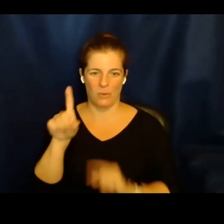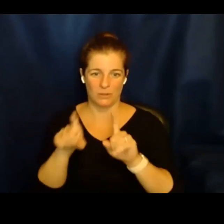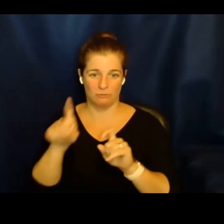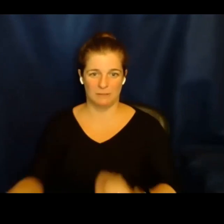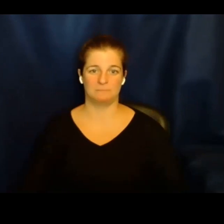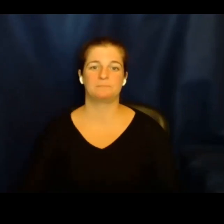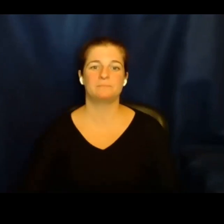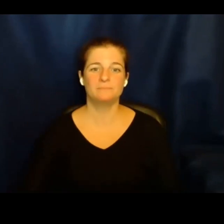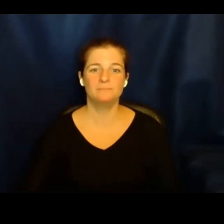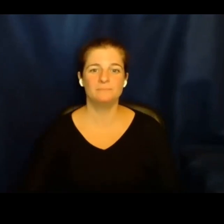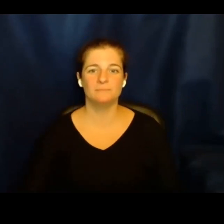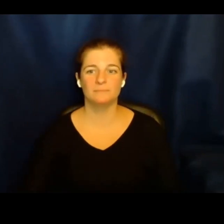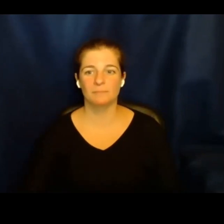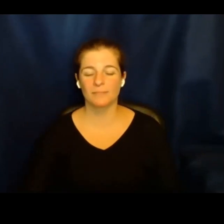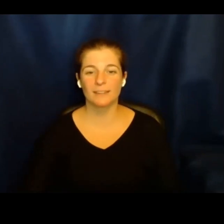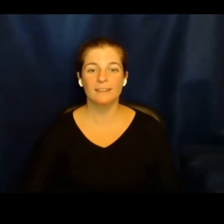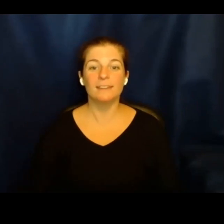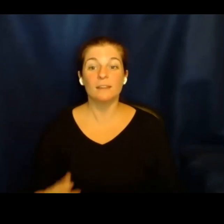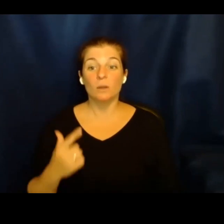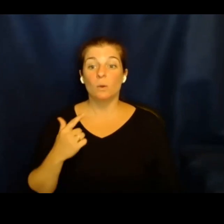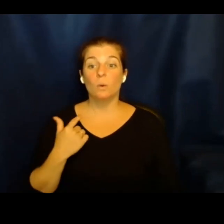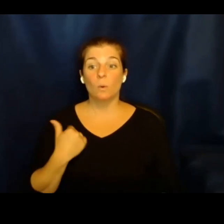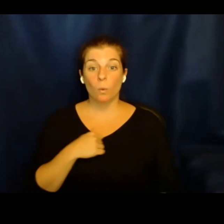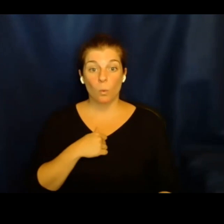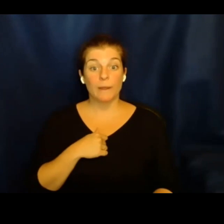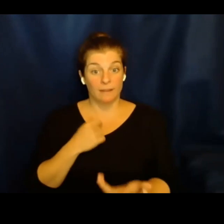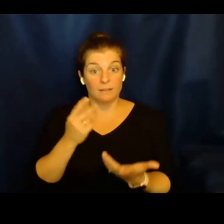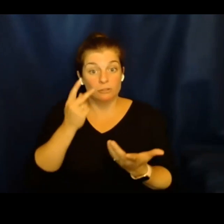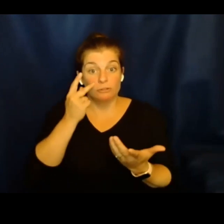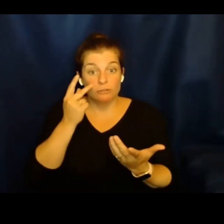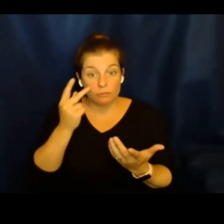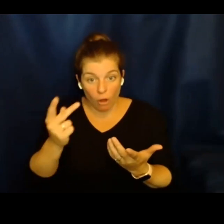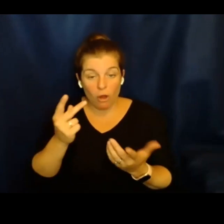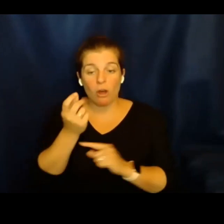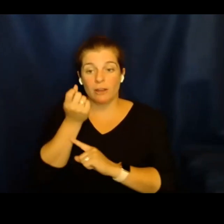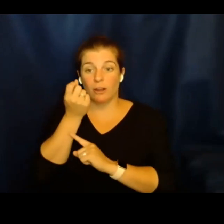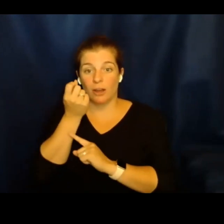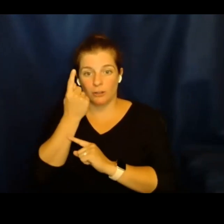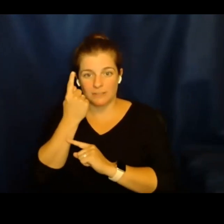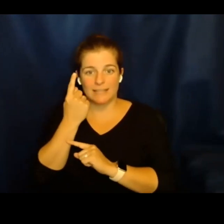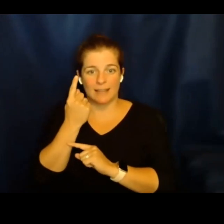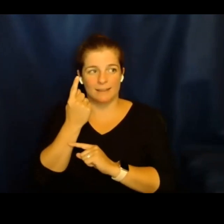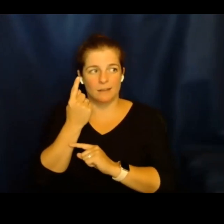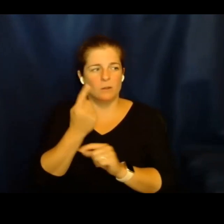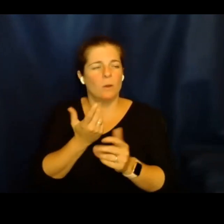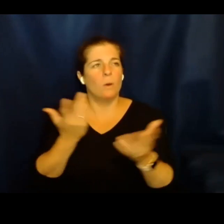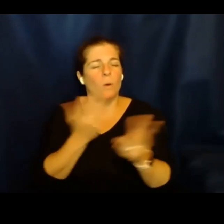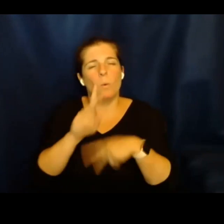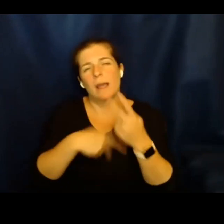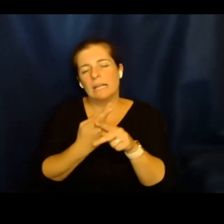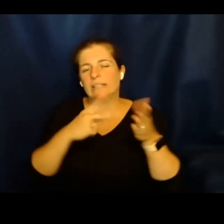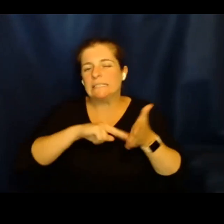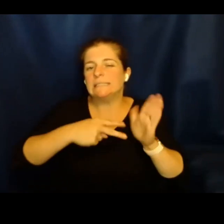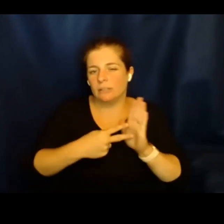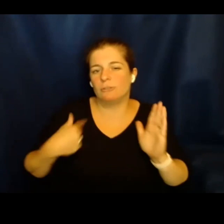actually see and understand the intentionality we needed to have, again,